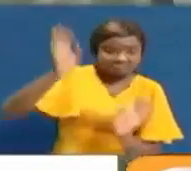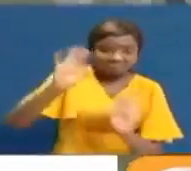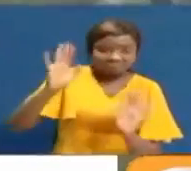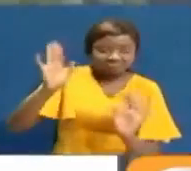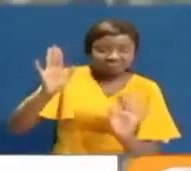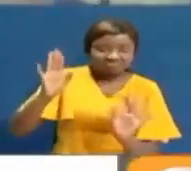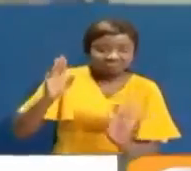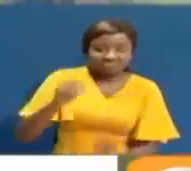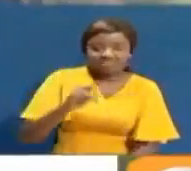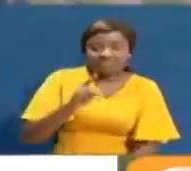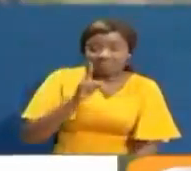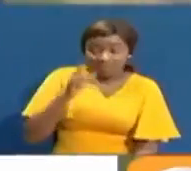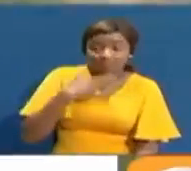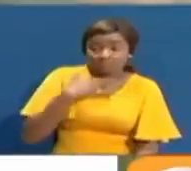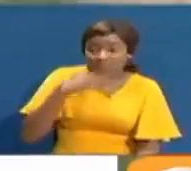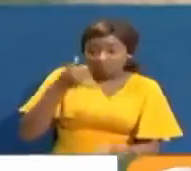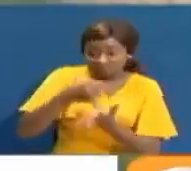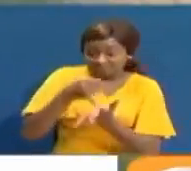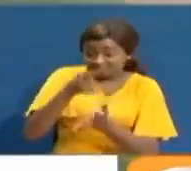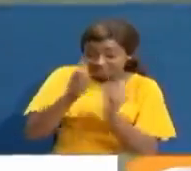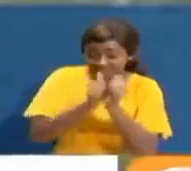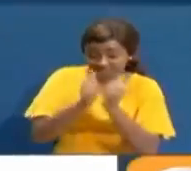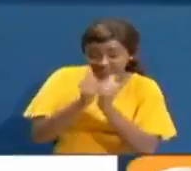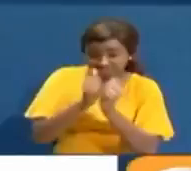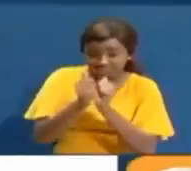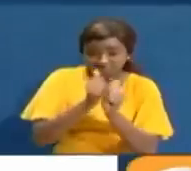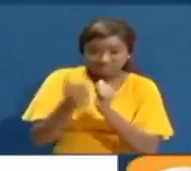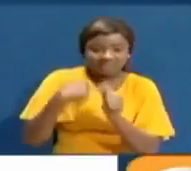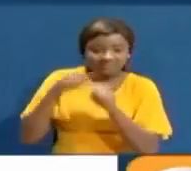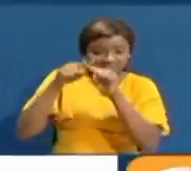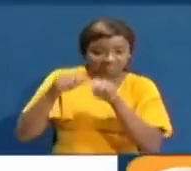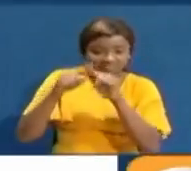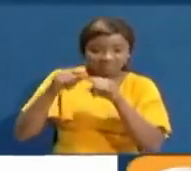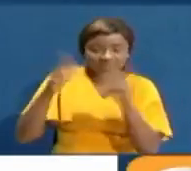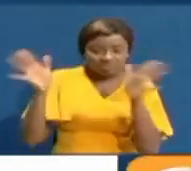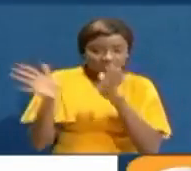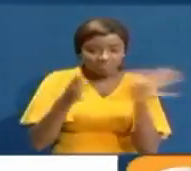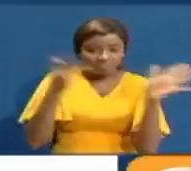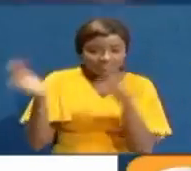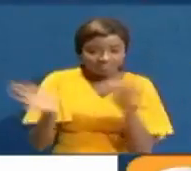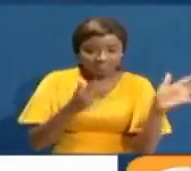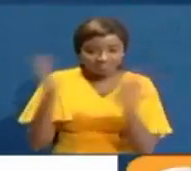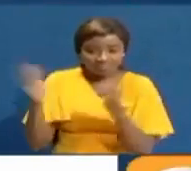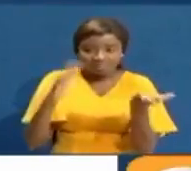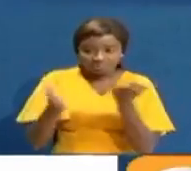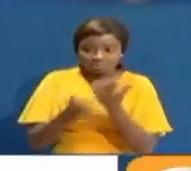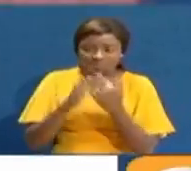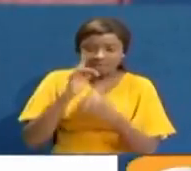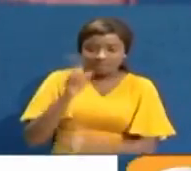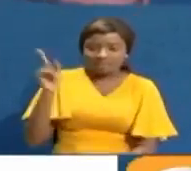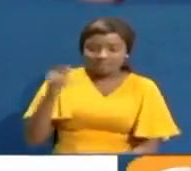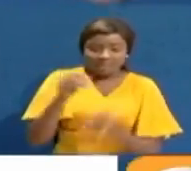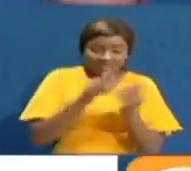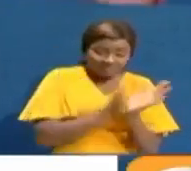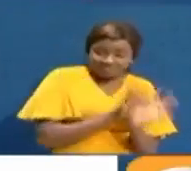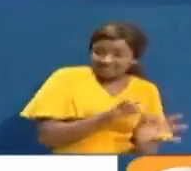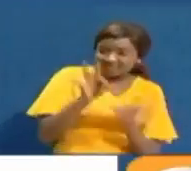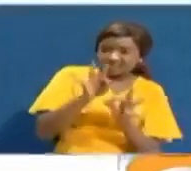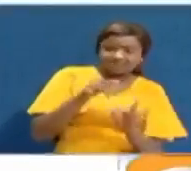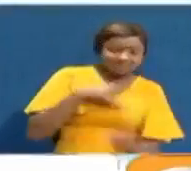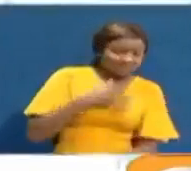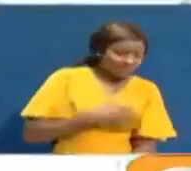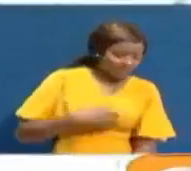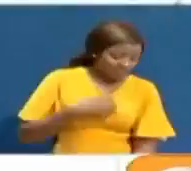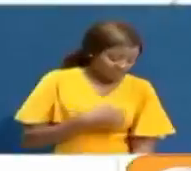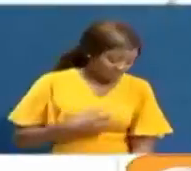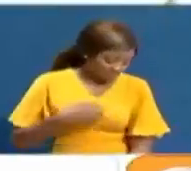sawa. His decision to be involved in the sport that is dependent on wind and the paraglider's skills to navigate in the air made his family uncomfortable.